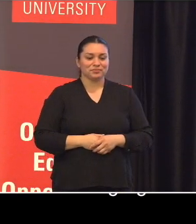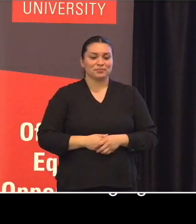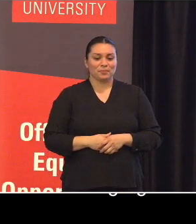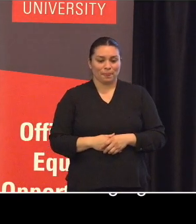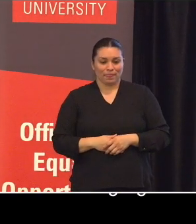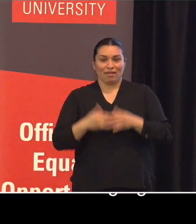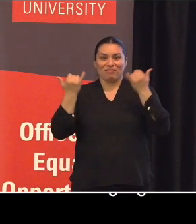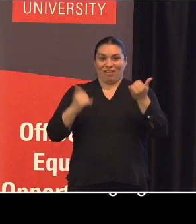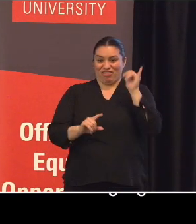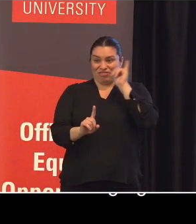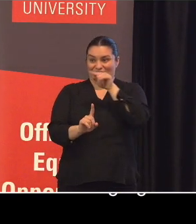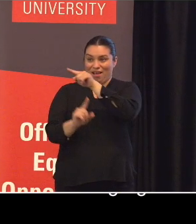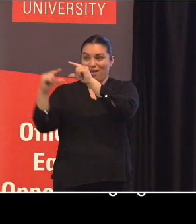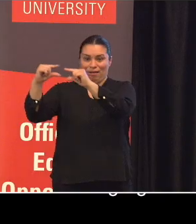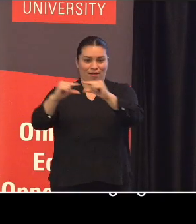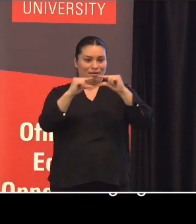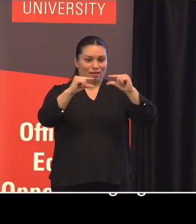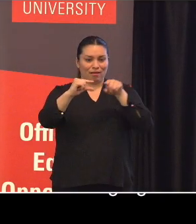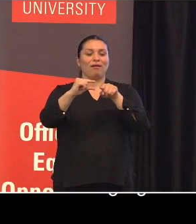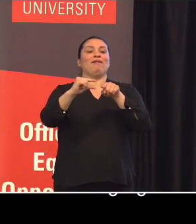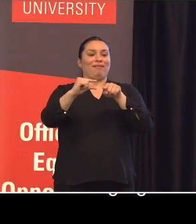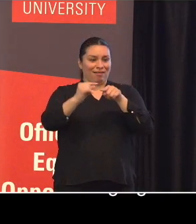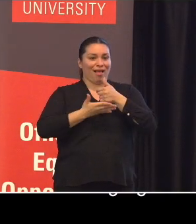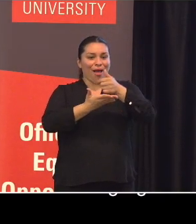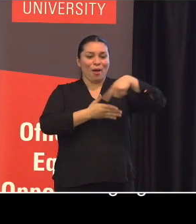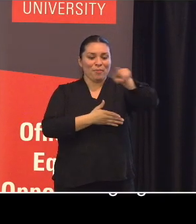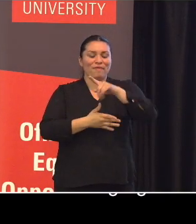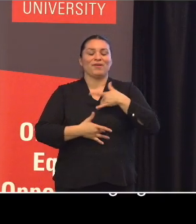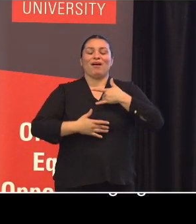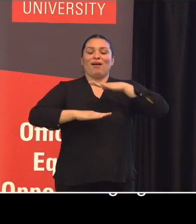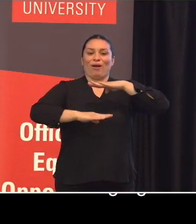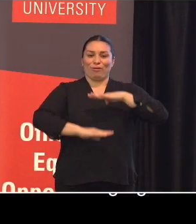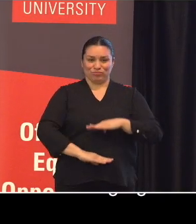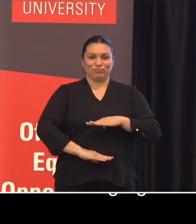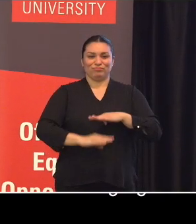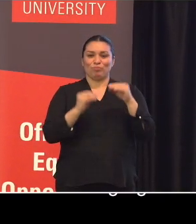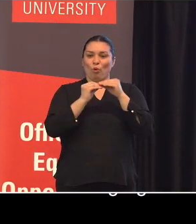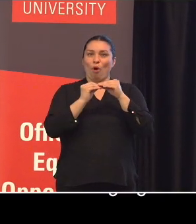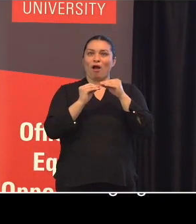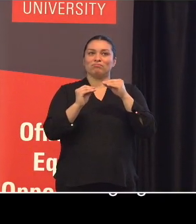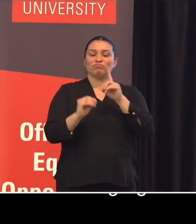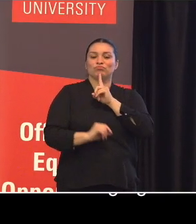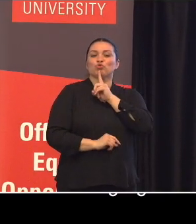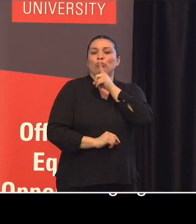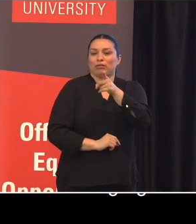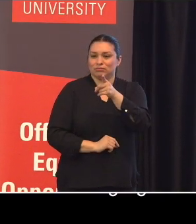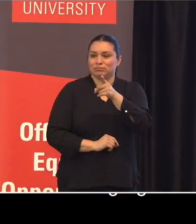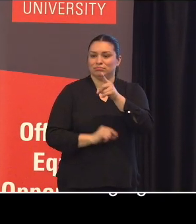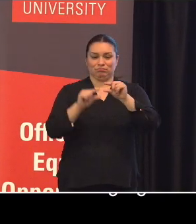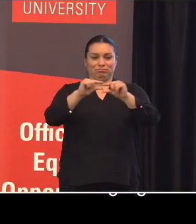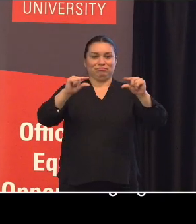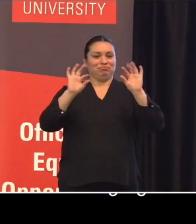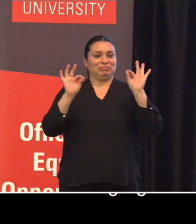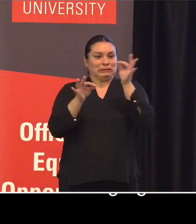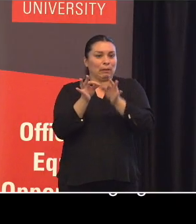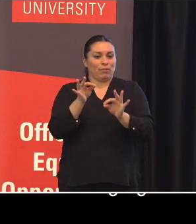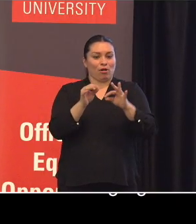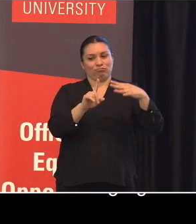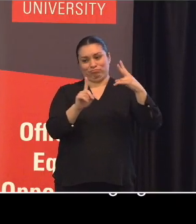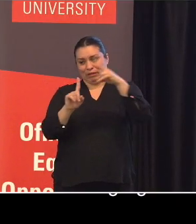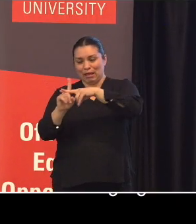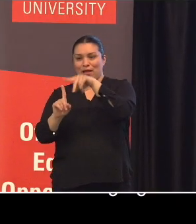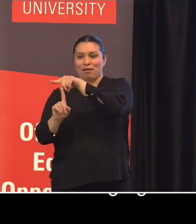accessible, right? These are things that we can make happen. The first step, no matter how